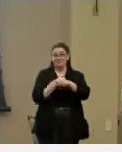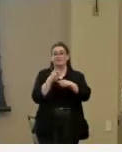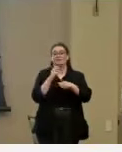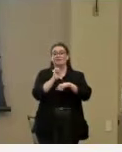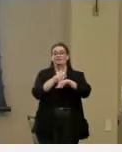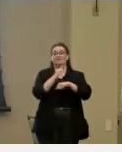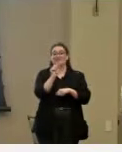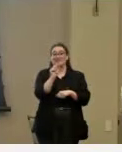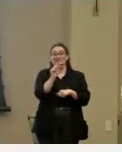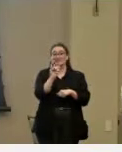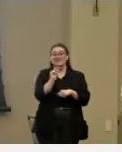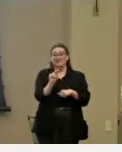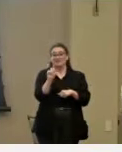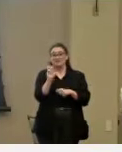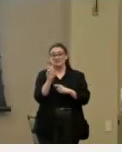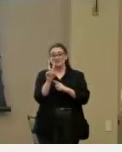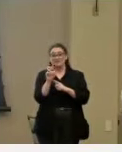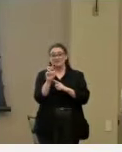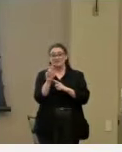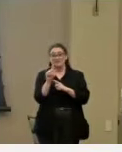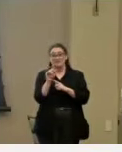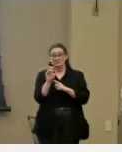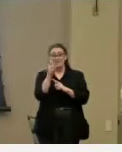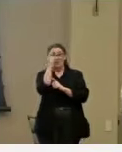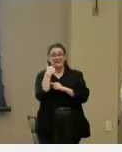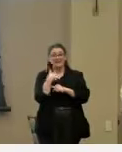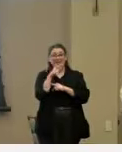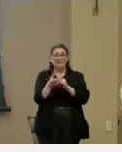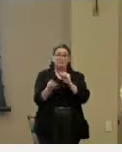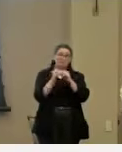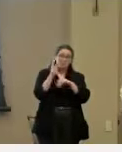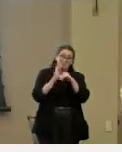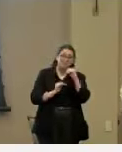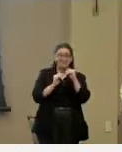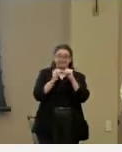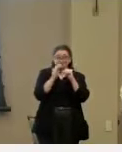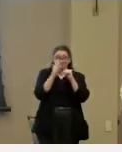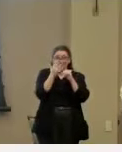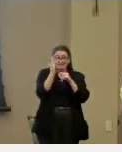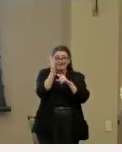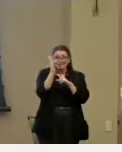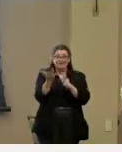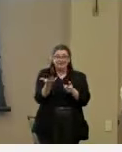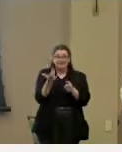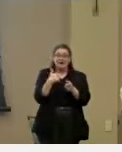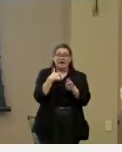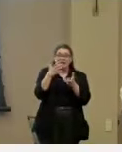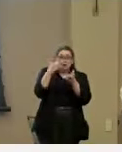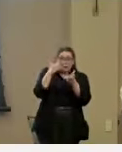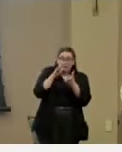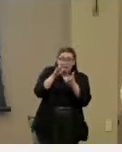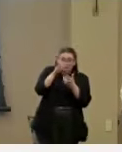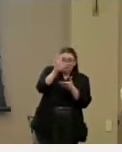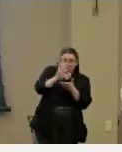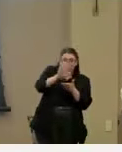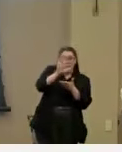Skintervention, because I need more than 5 minutes with you. I want to know you. I want to know your skin inside and out.